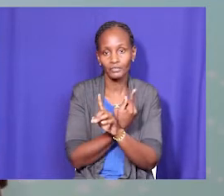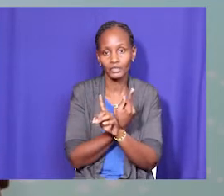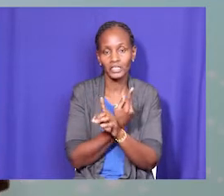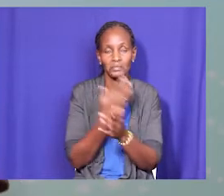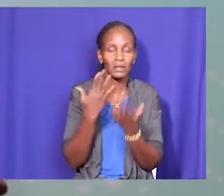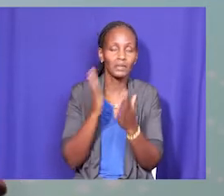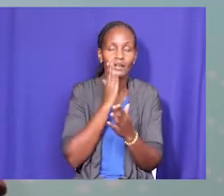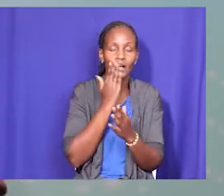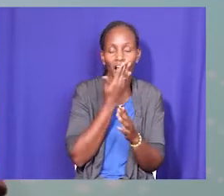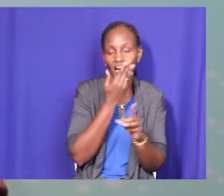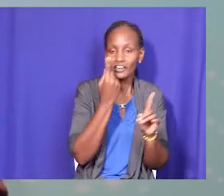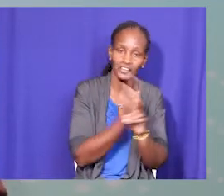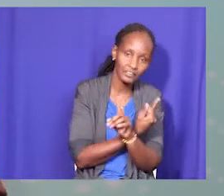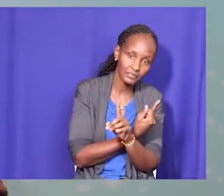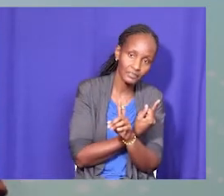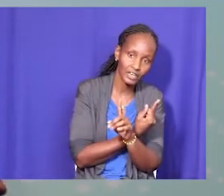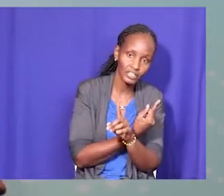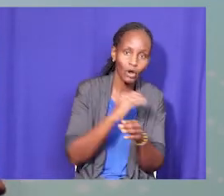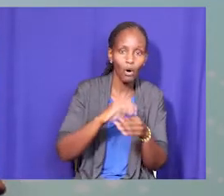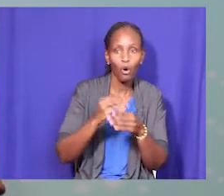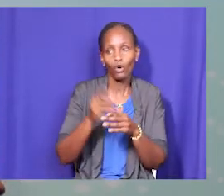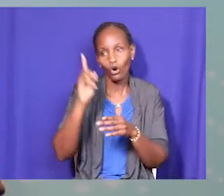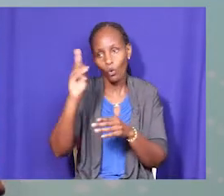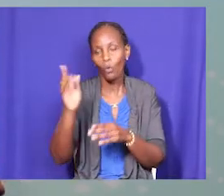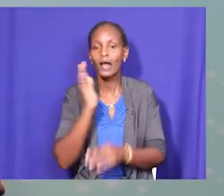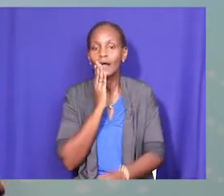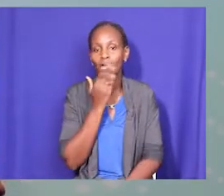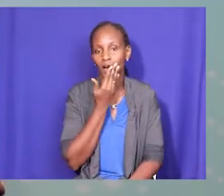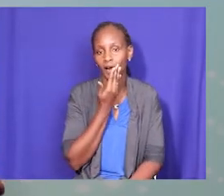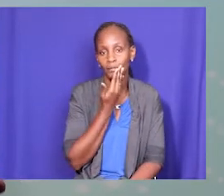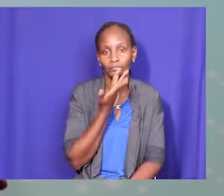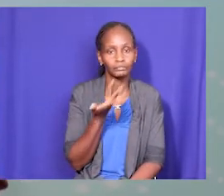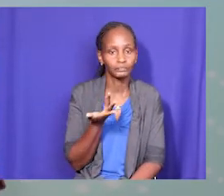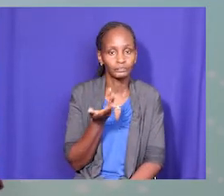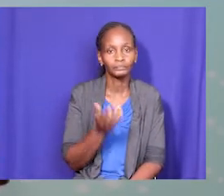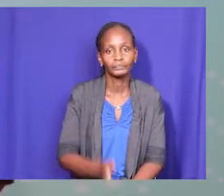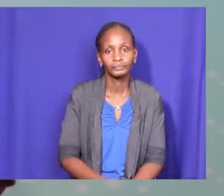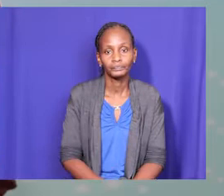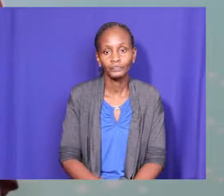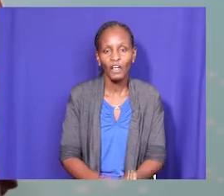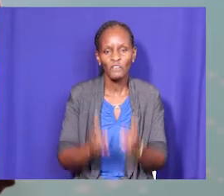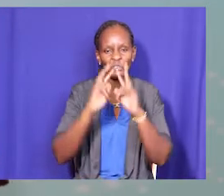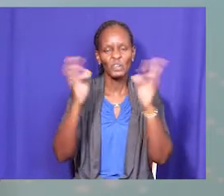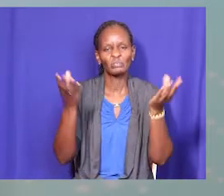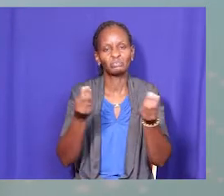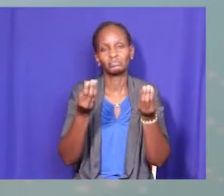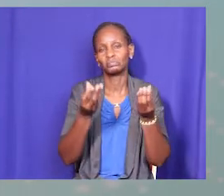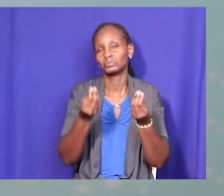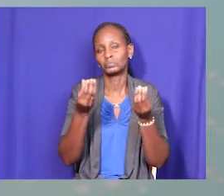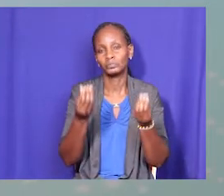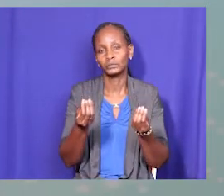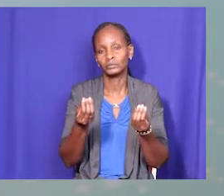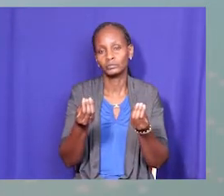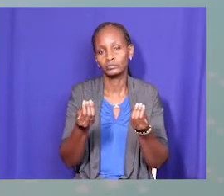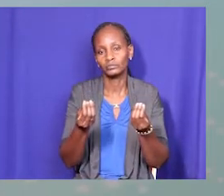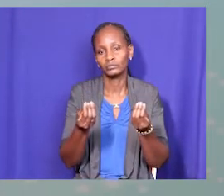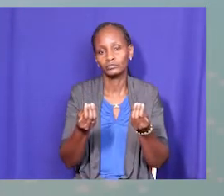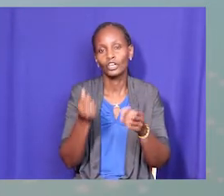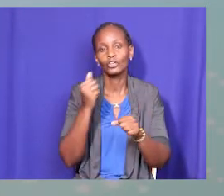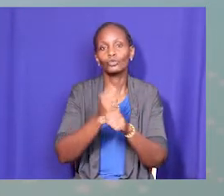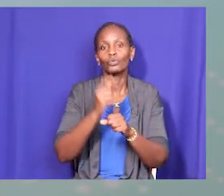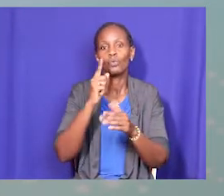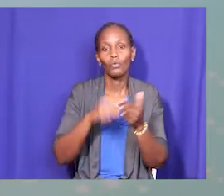one color or they can be of different colors. It's very easy. So what we are going to